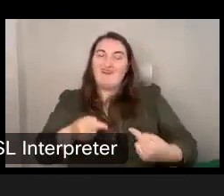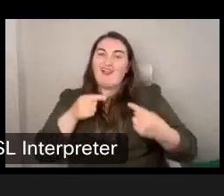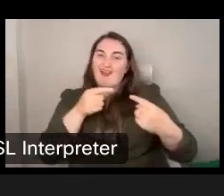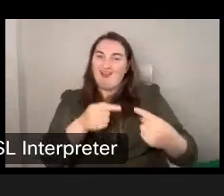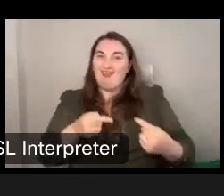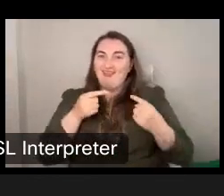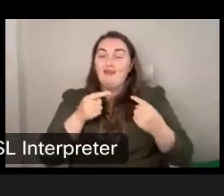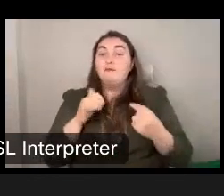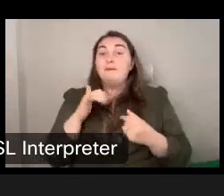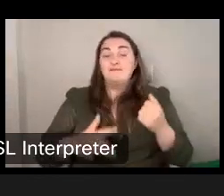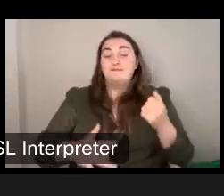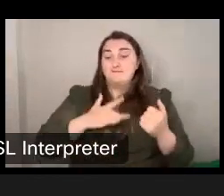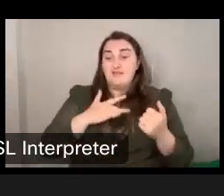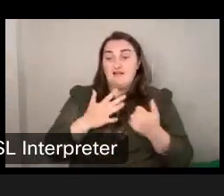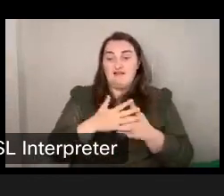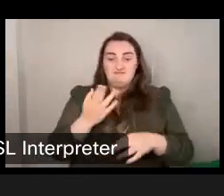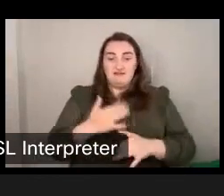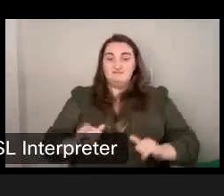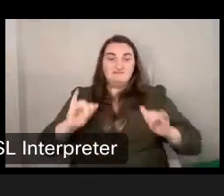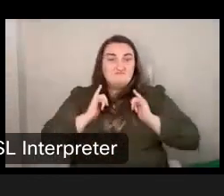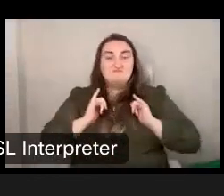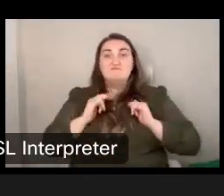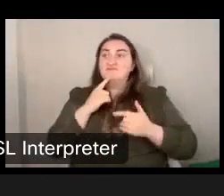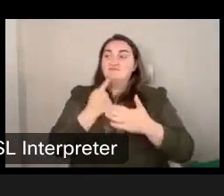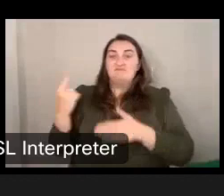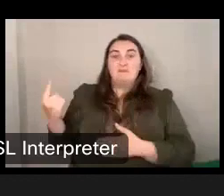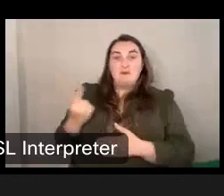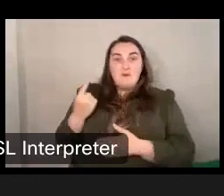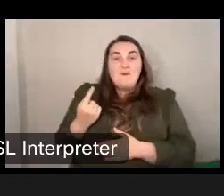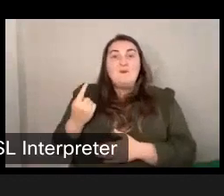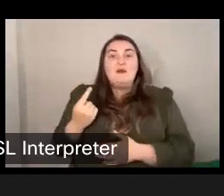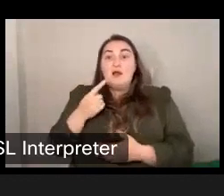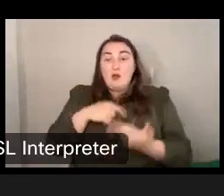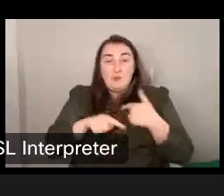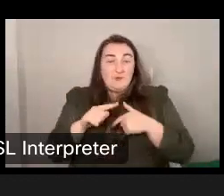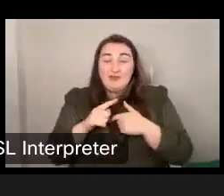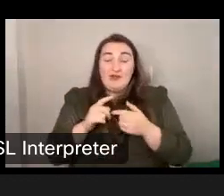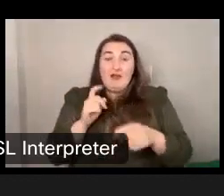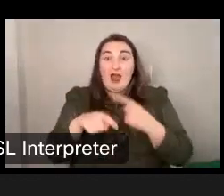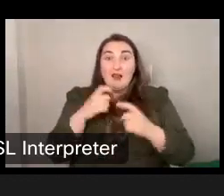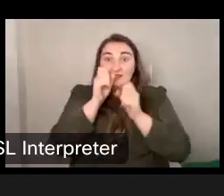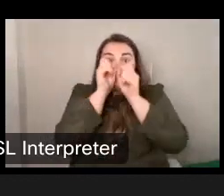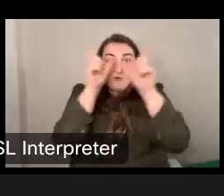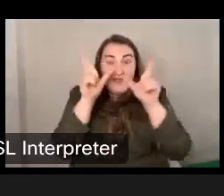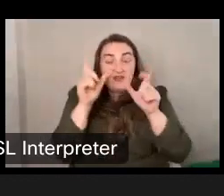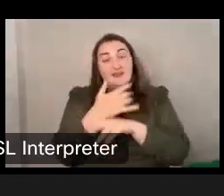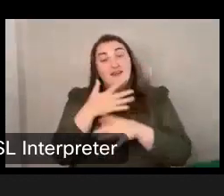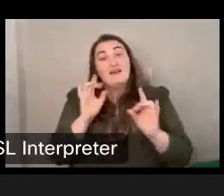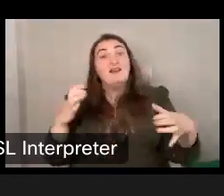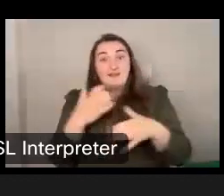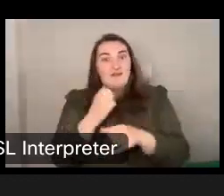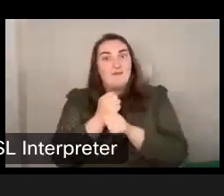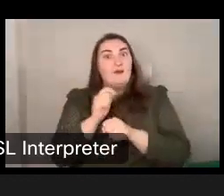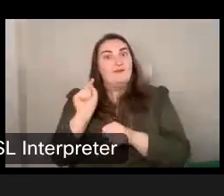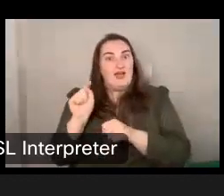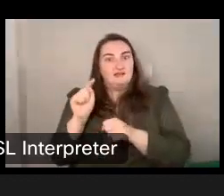there might be a feeling of incompetence and isolation. I think we're so diligent and conscientious in healthcare that